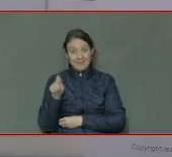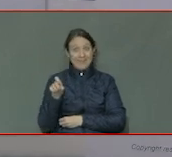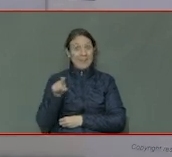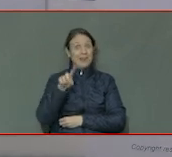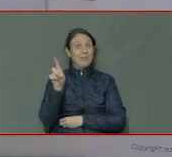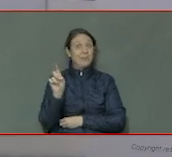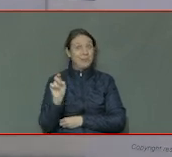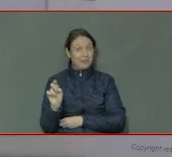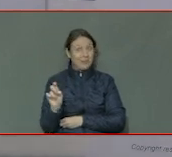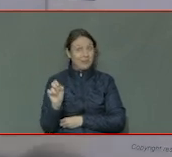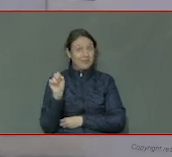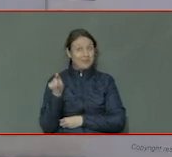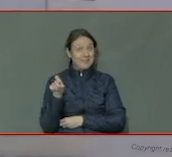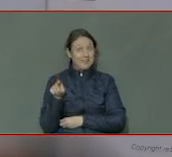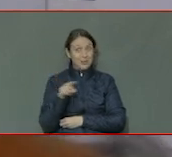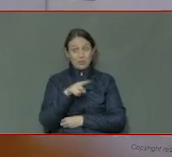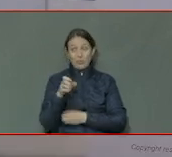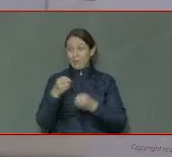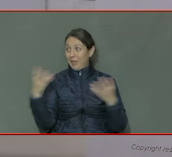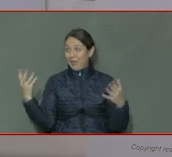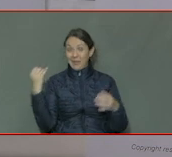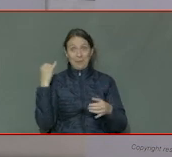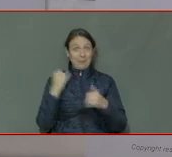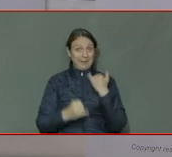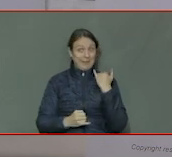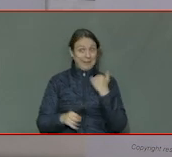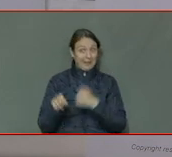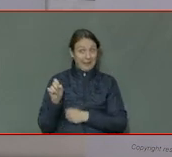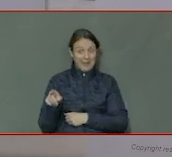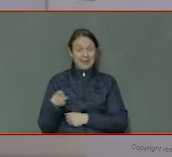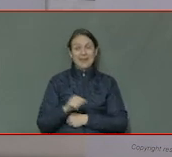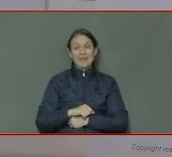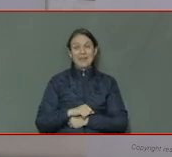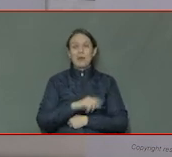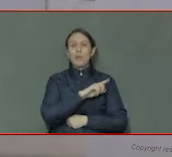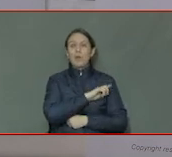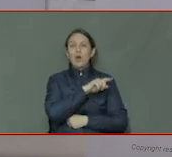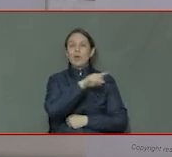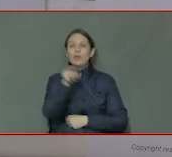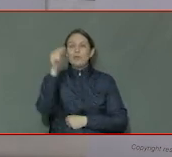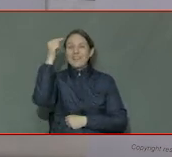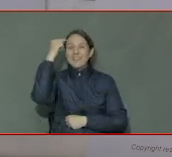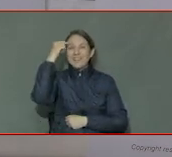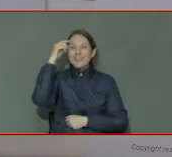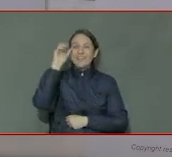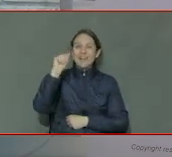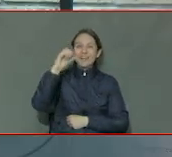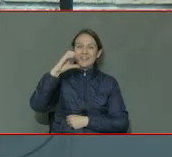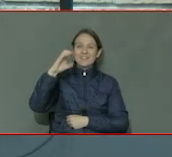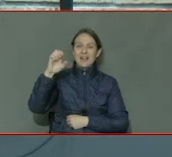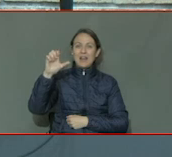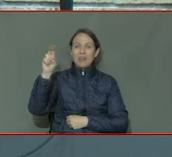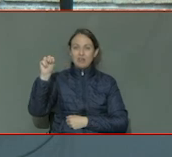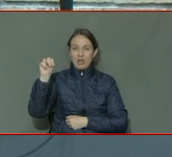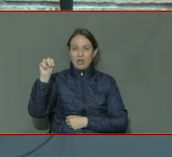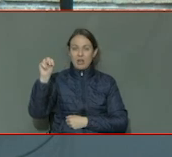get wrong most of the time. Because you say that acceleration at